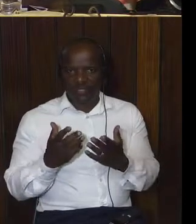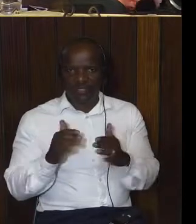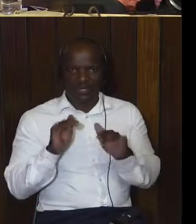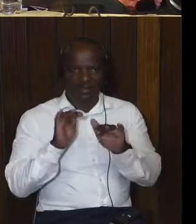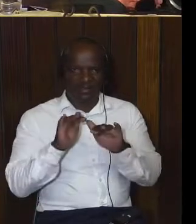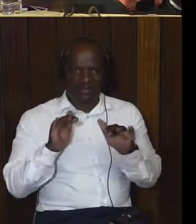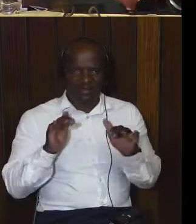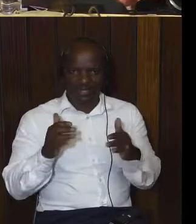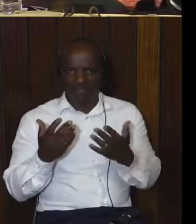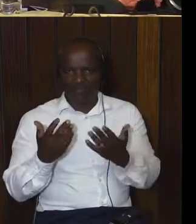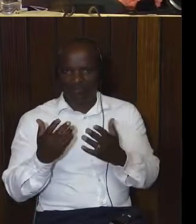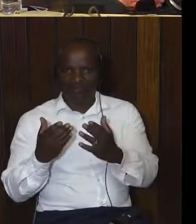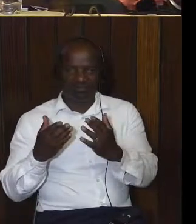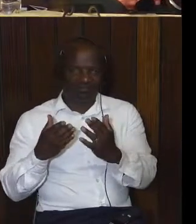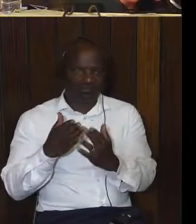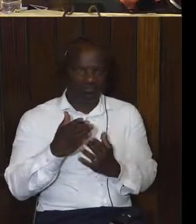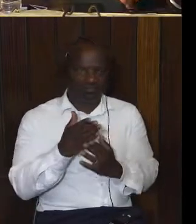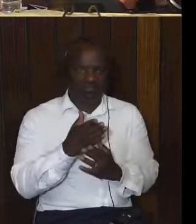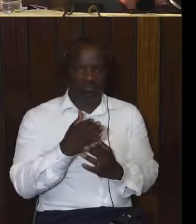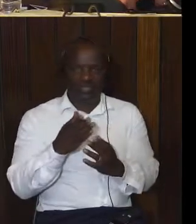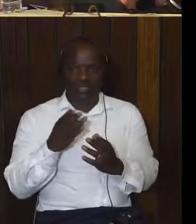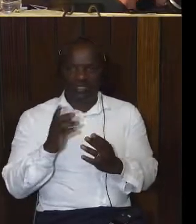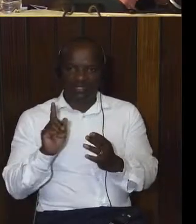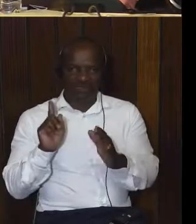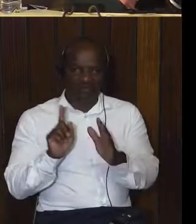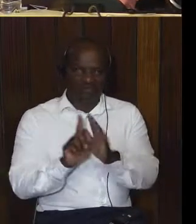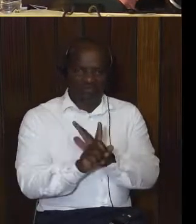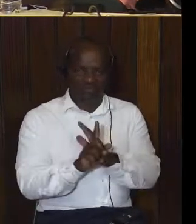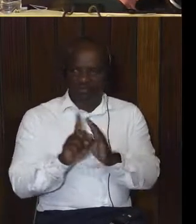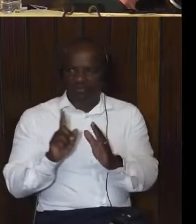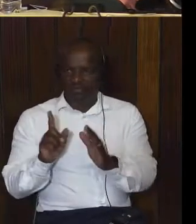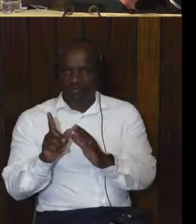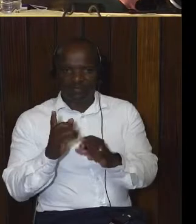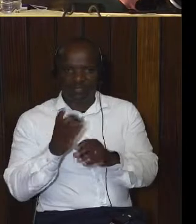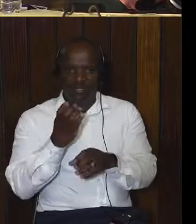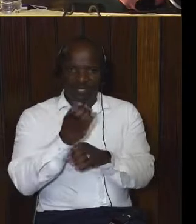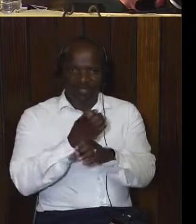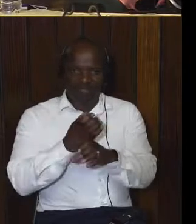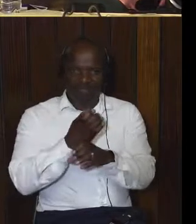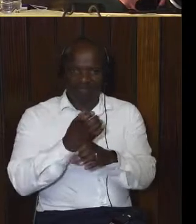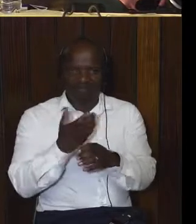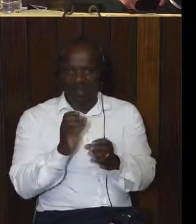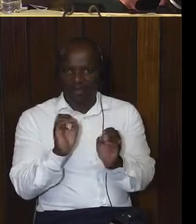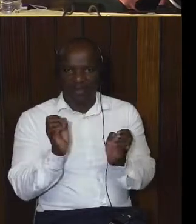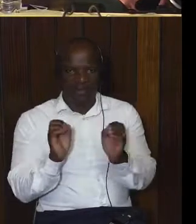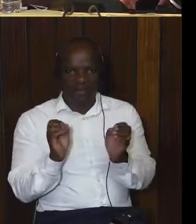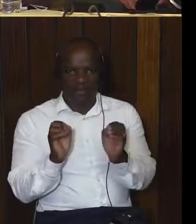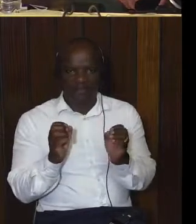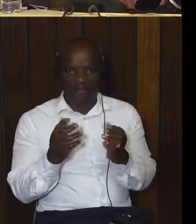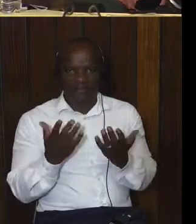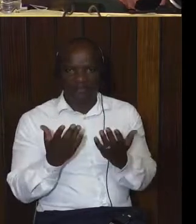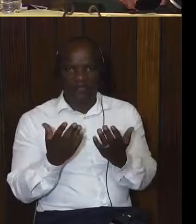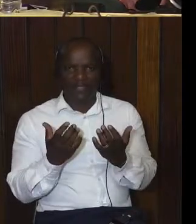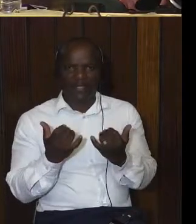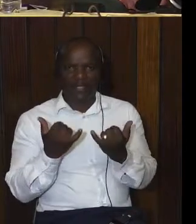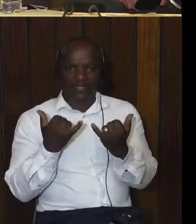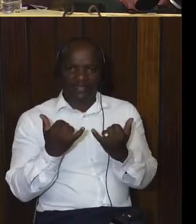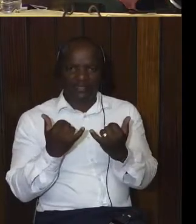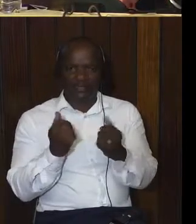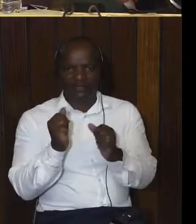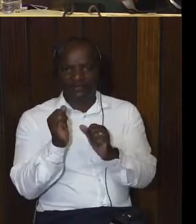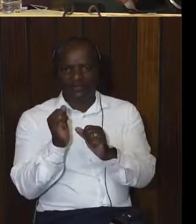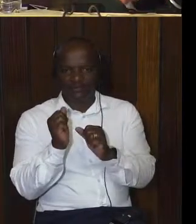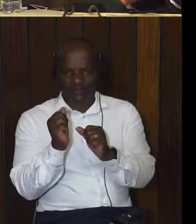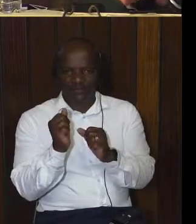out. There's no coffee there, there's nothing. So we said, as part of our strategy to improve our